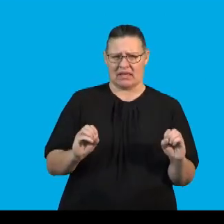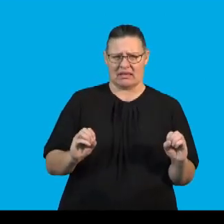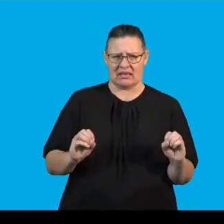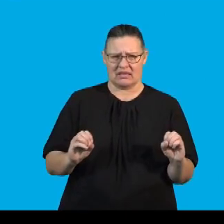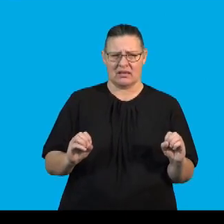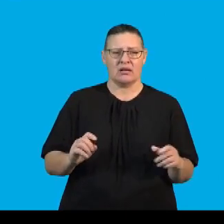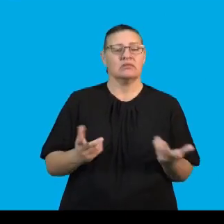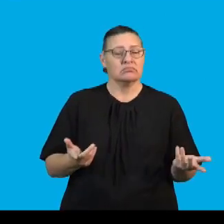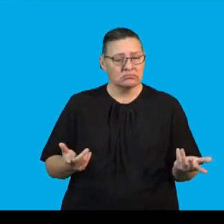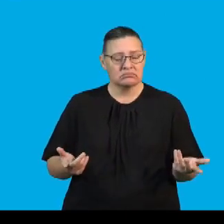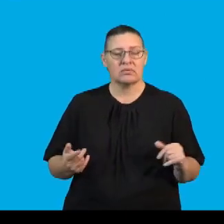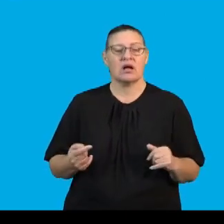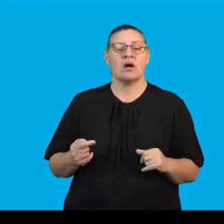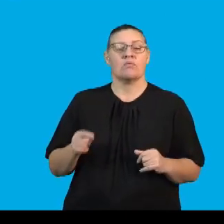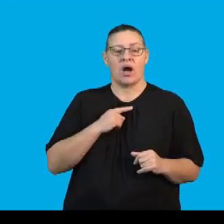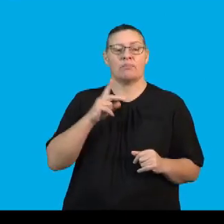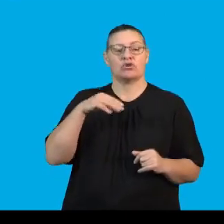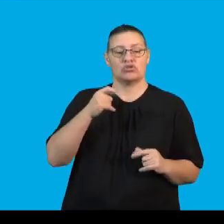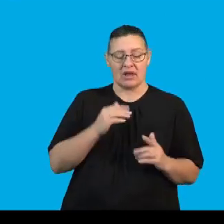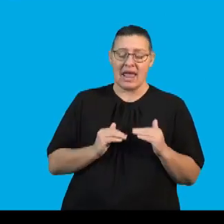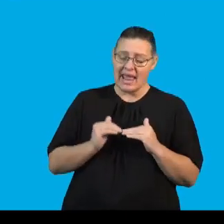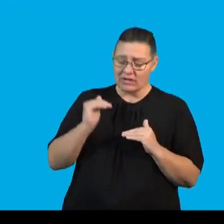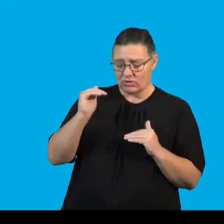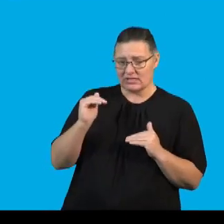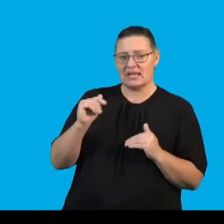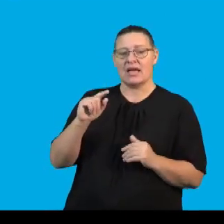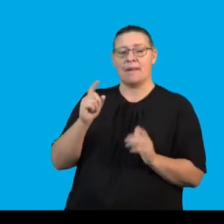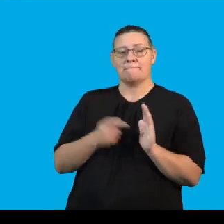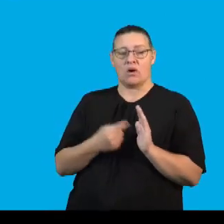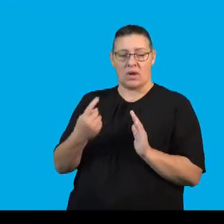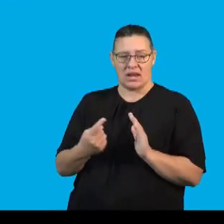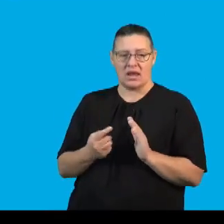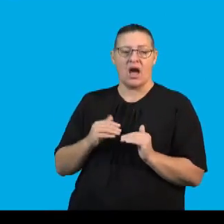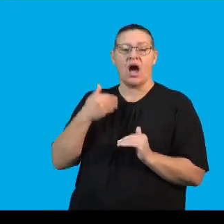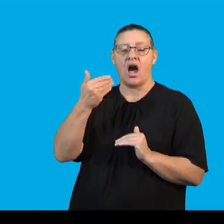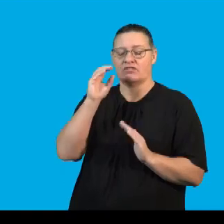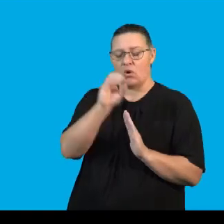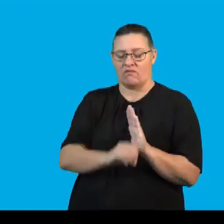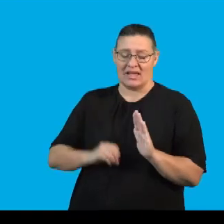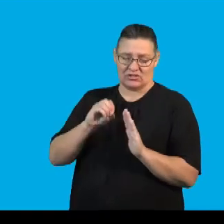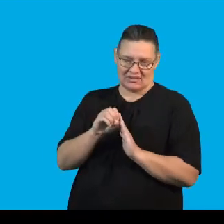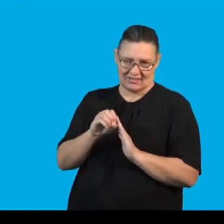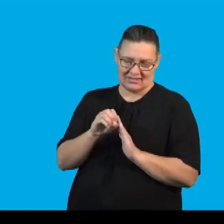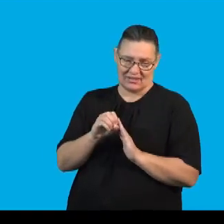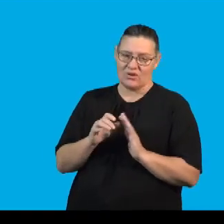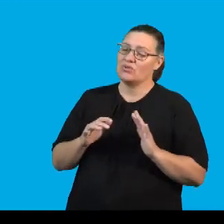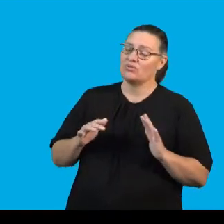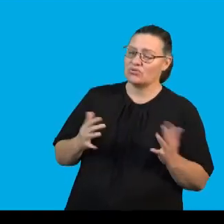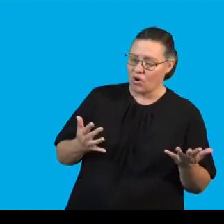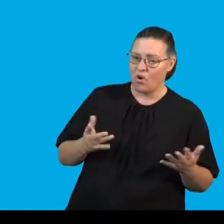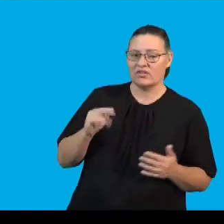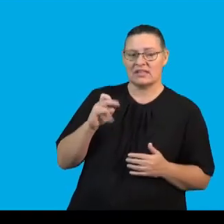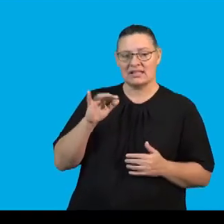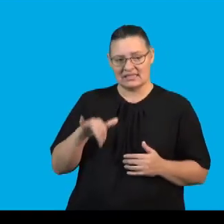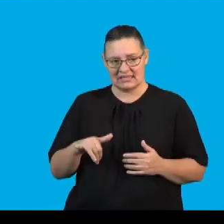fertility days. This is an explaining question. Progesterone increases, that's 1 mark, after